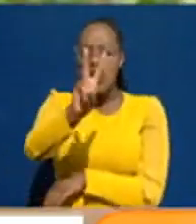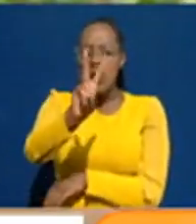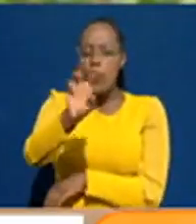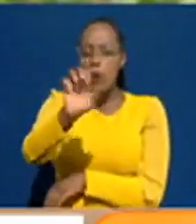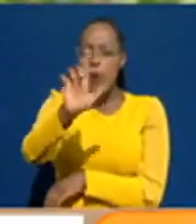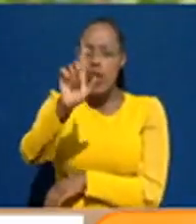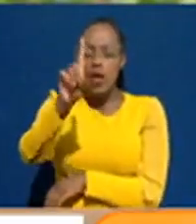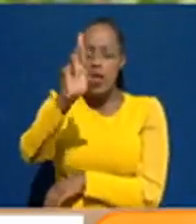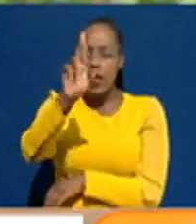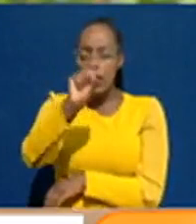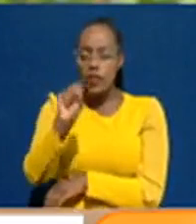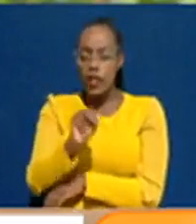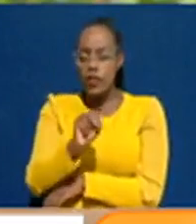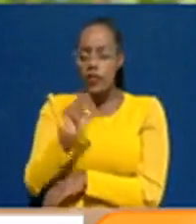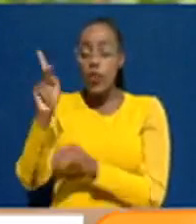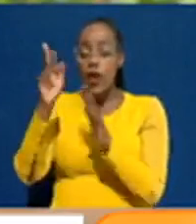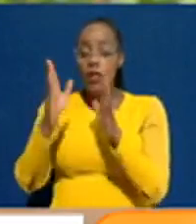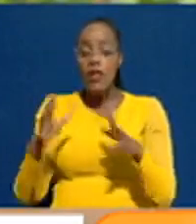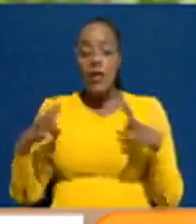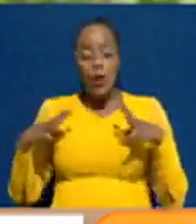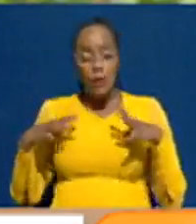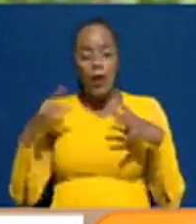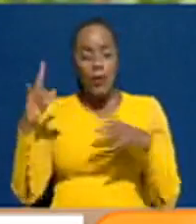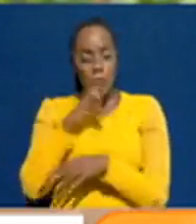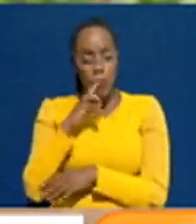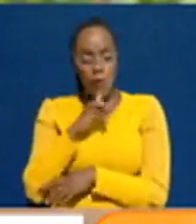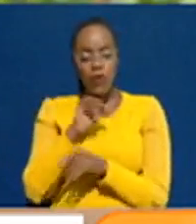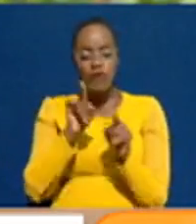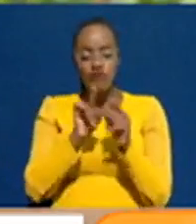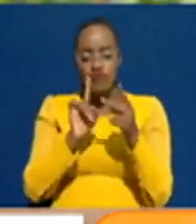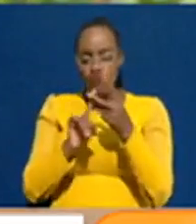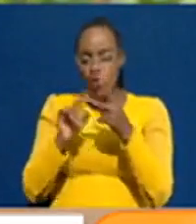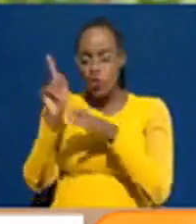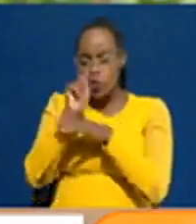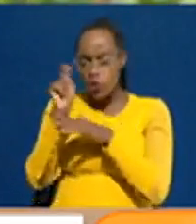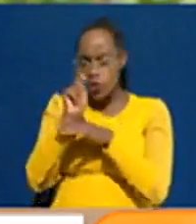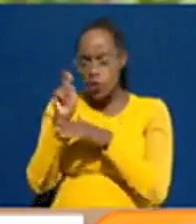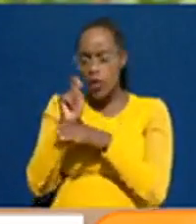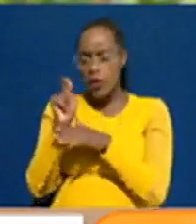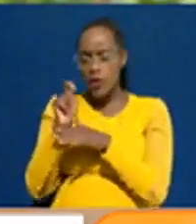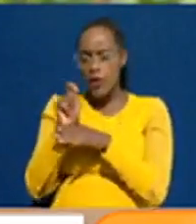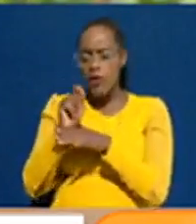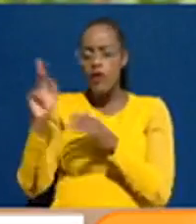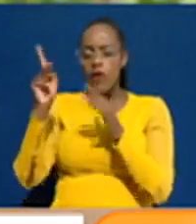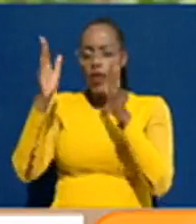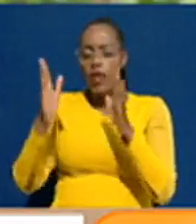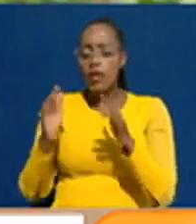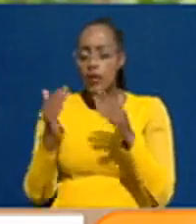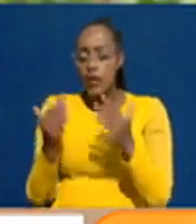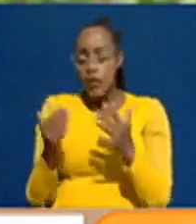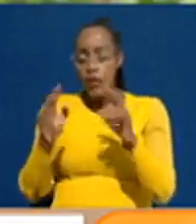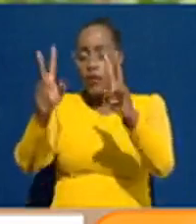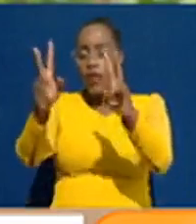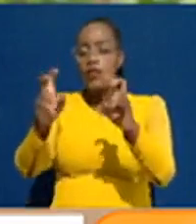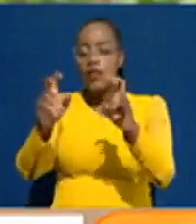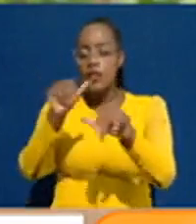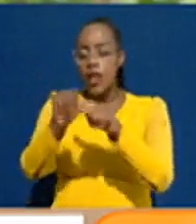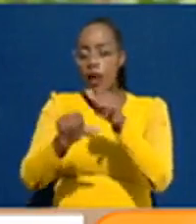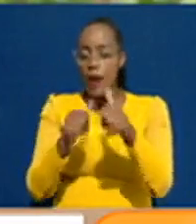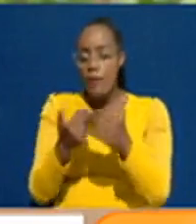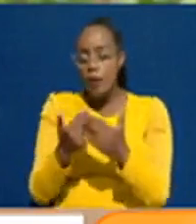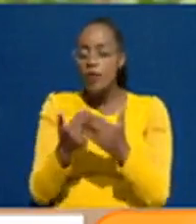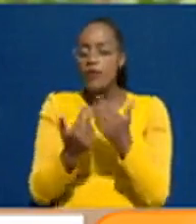are Kenyans. And we are very proud of it. We also train Kenyans in matters of fire and safety.